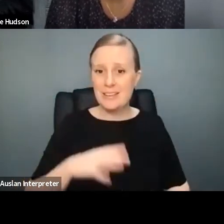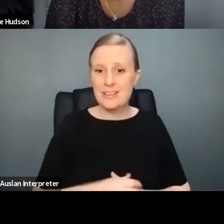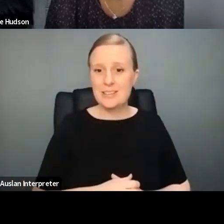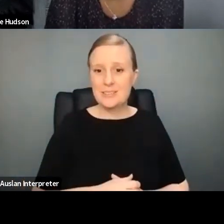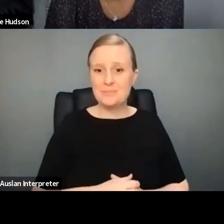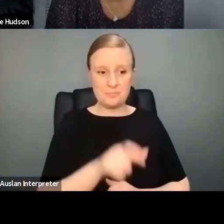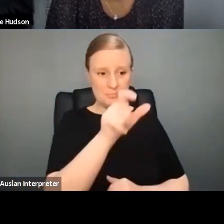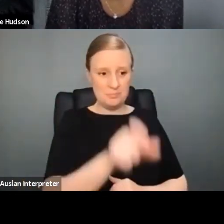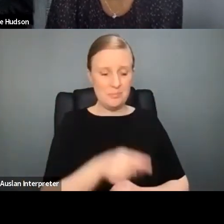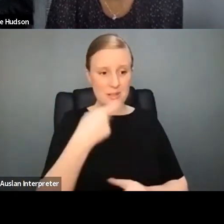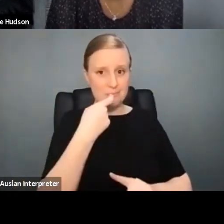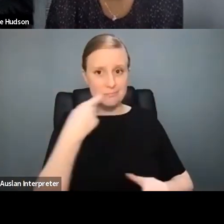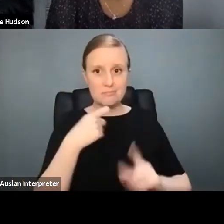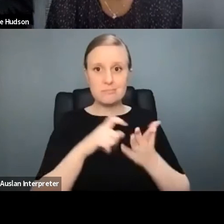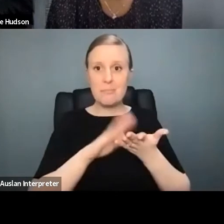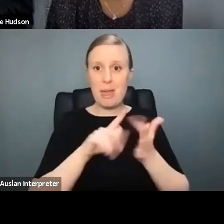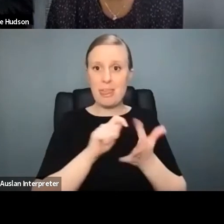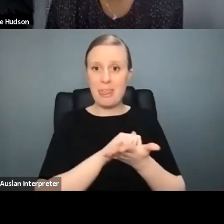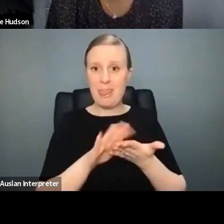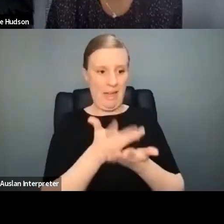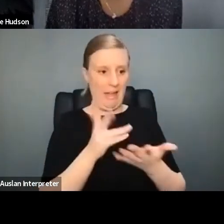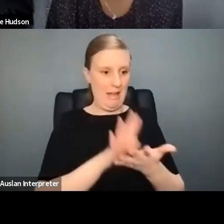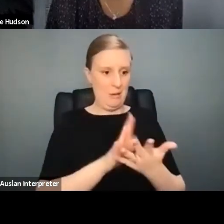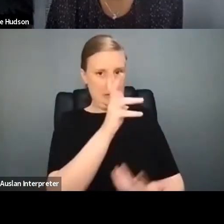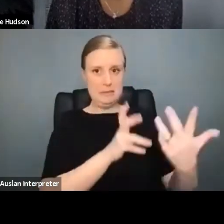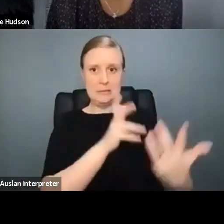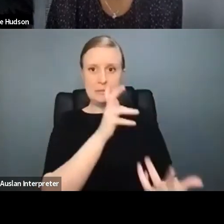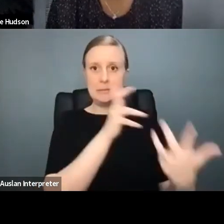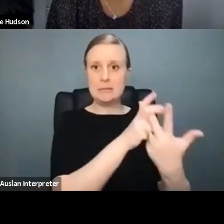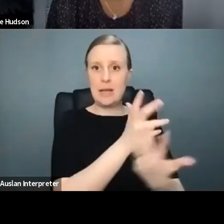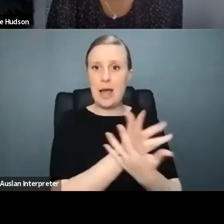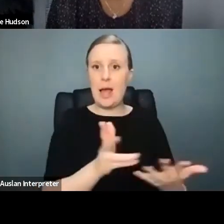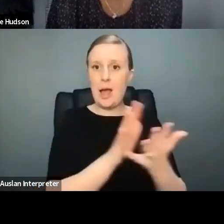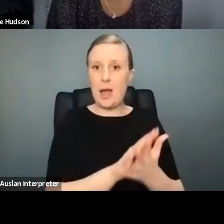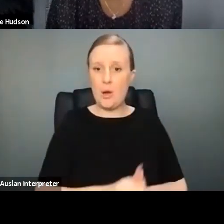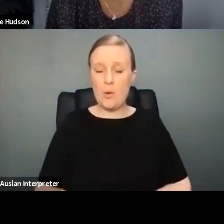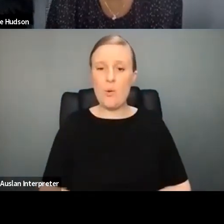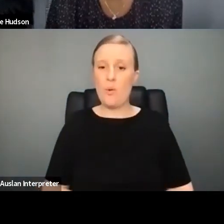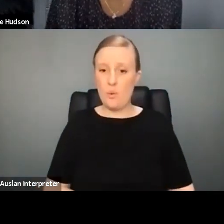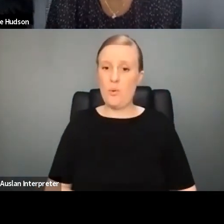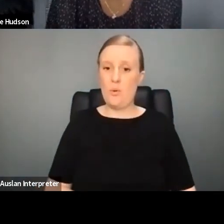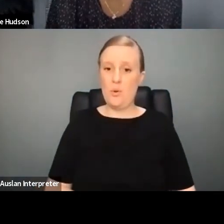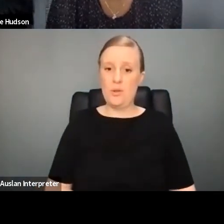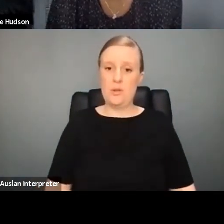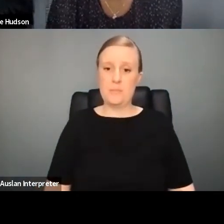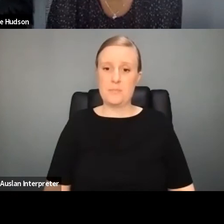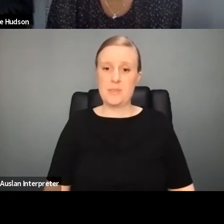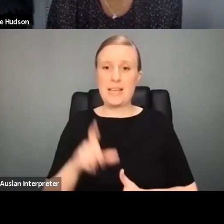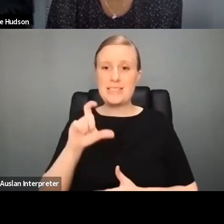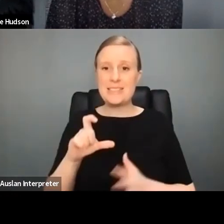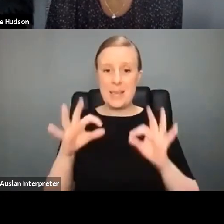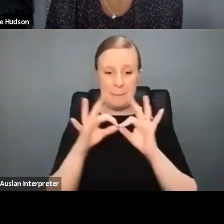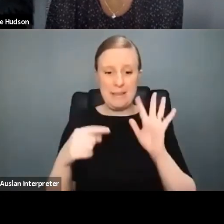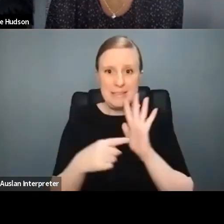someone who's on methamphetamine? You know, what options in terms of, you know, kind of the CBT stuff